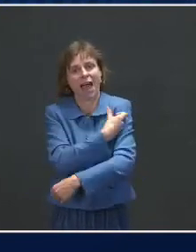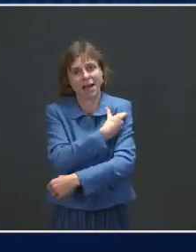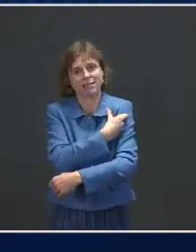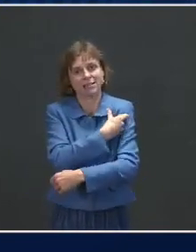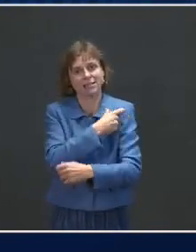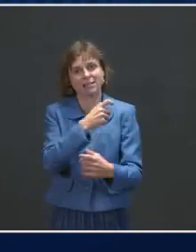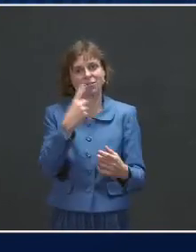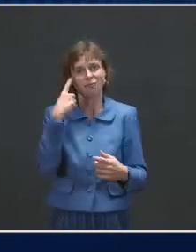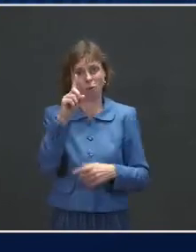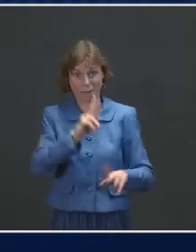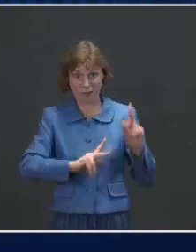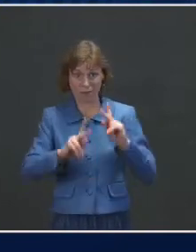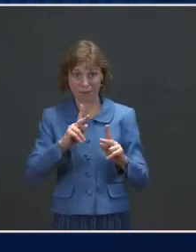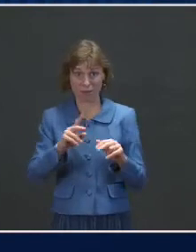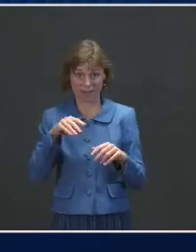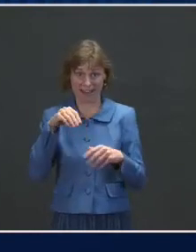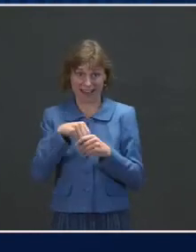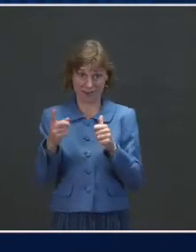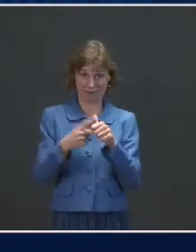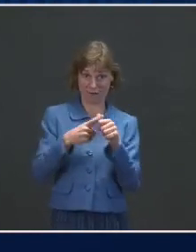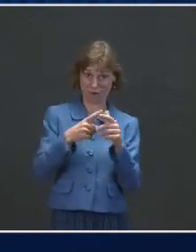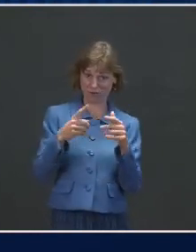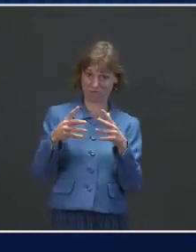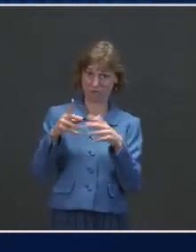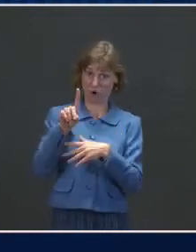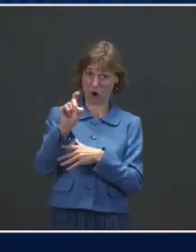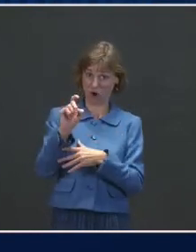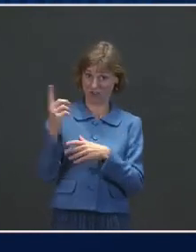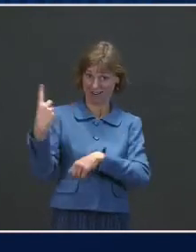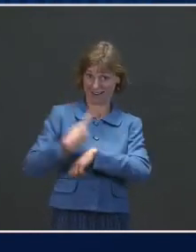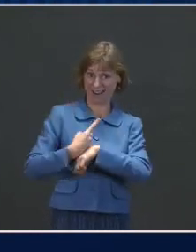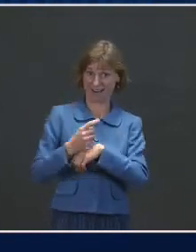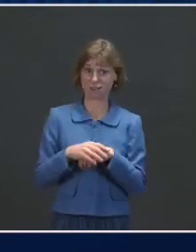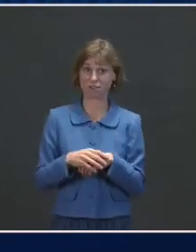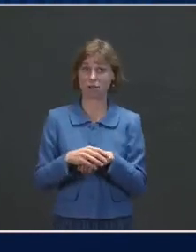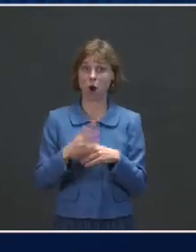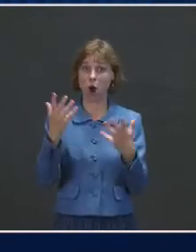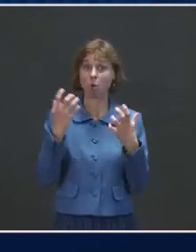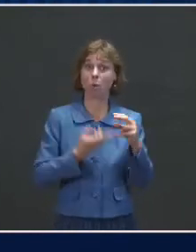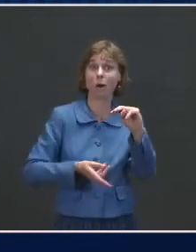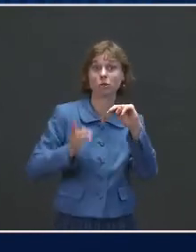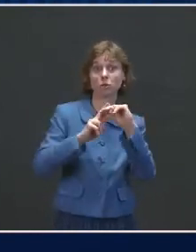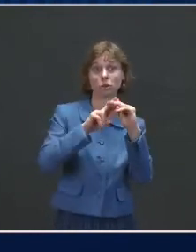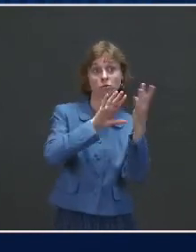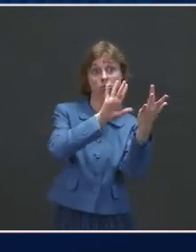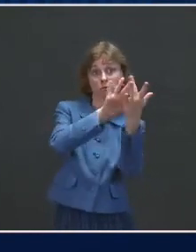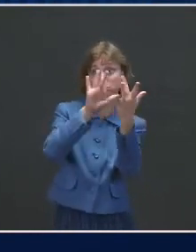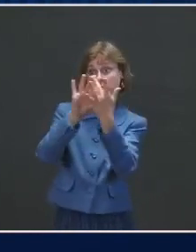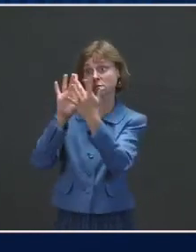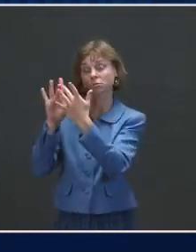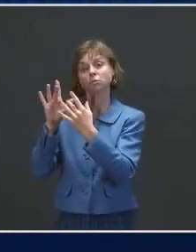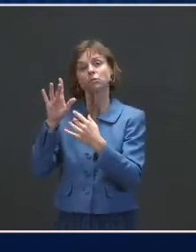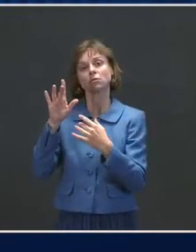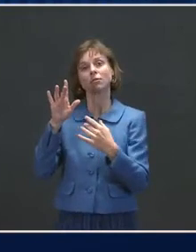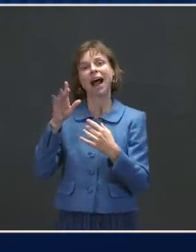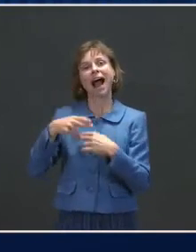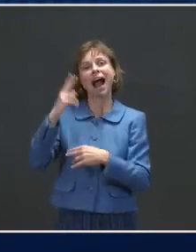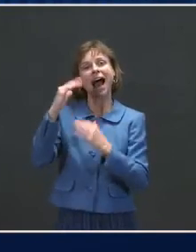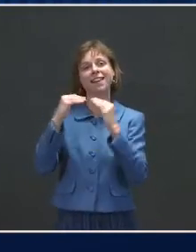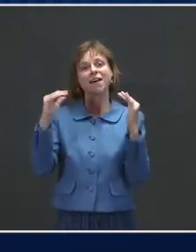also ensuring that we're reaching communities where there are higher levels of vaccine hesitancy.